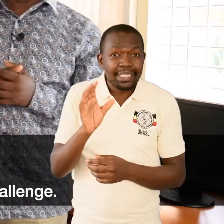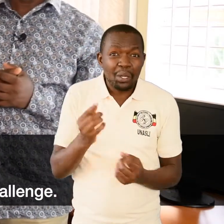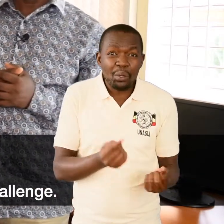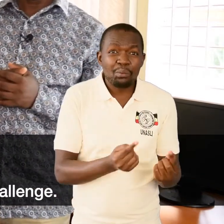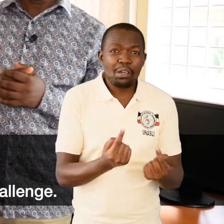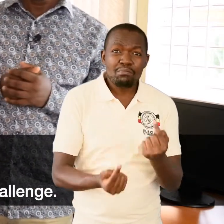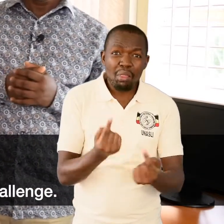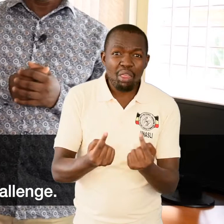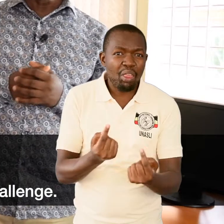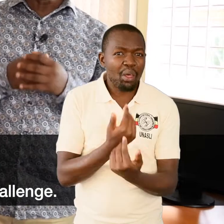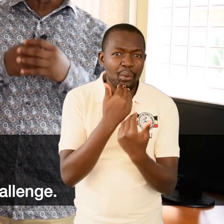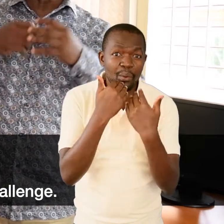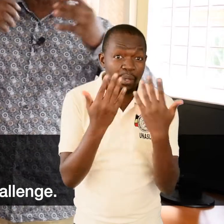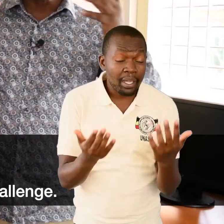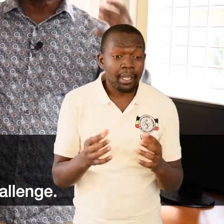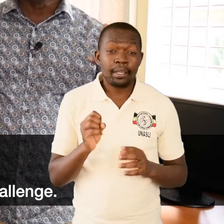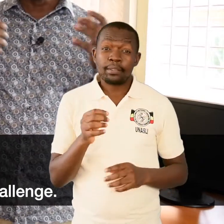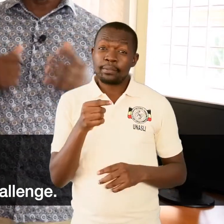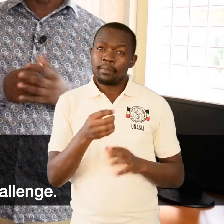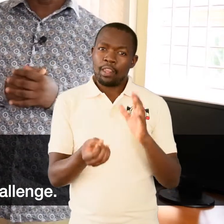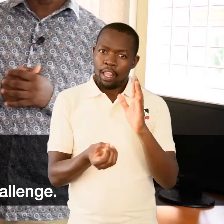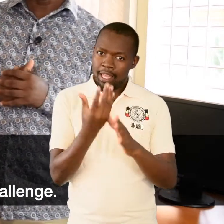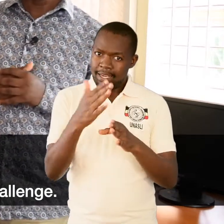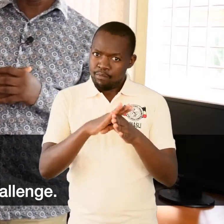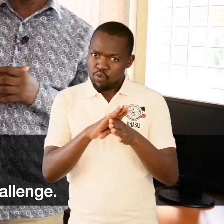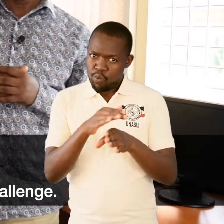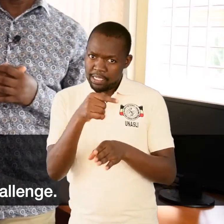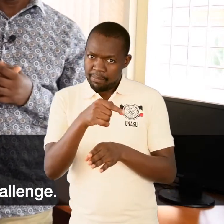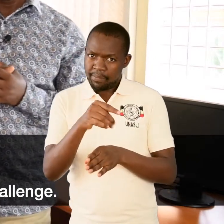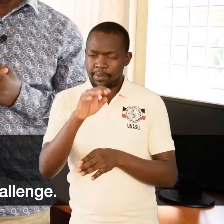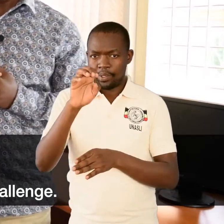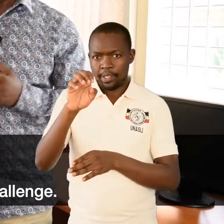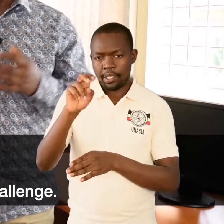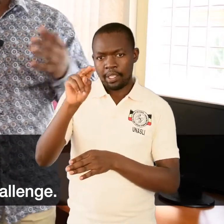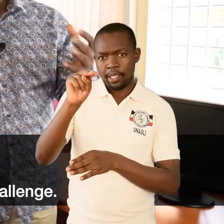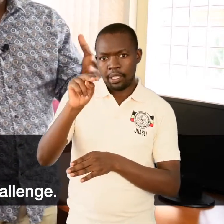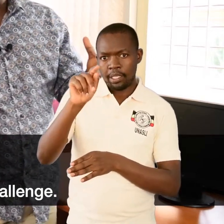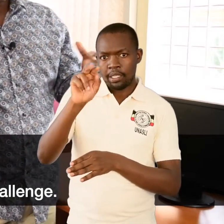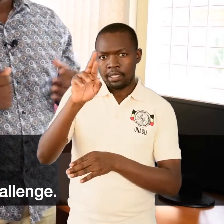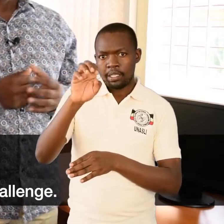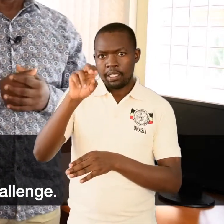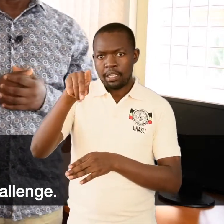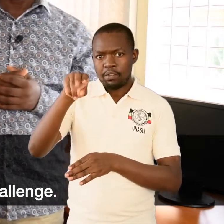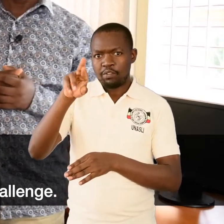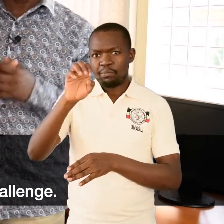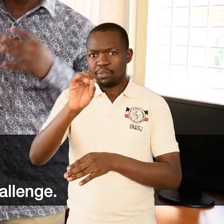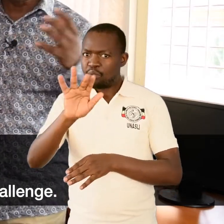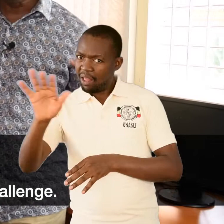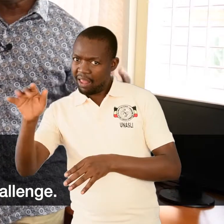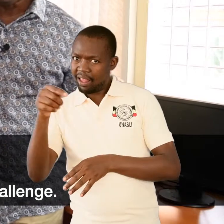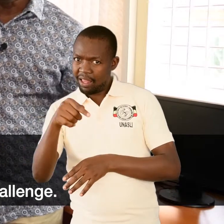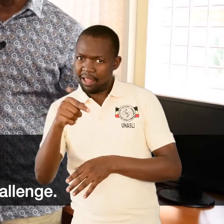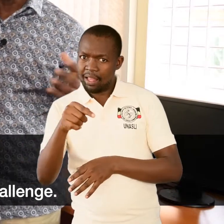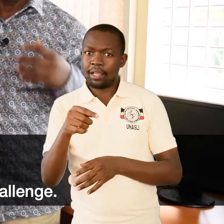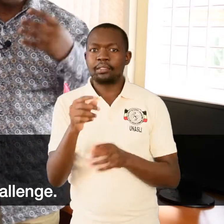Entrepreneurship is a subject which teaches